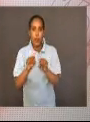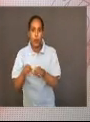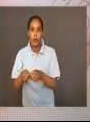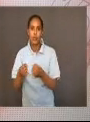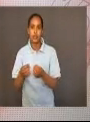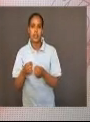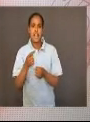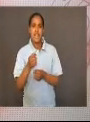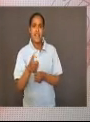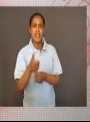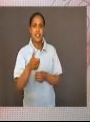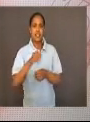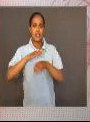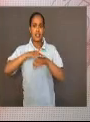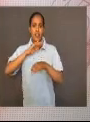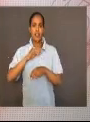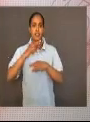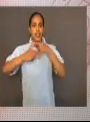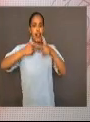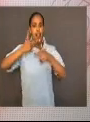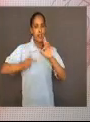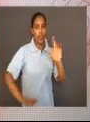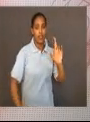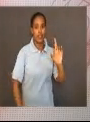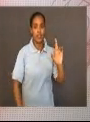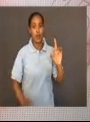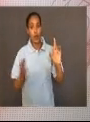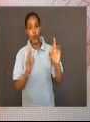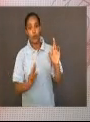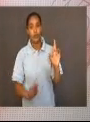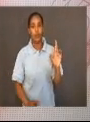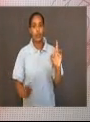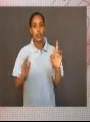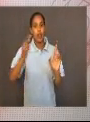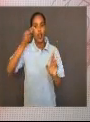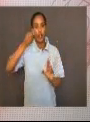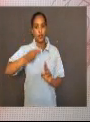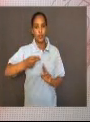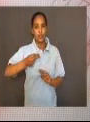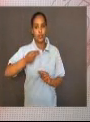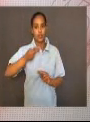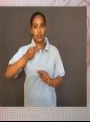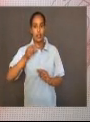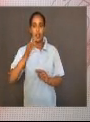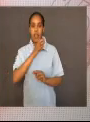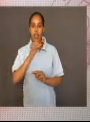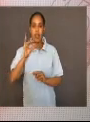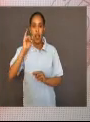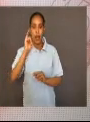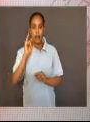decomposes faster than the reactants, or the hydrogen and